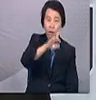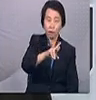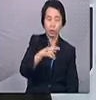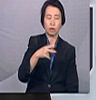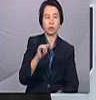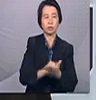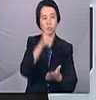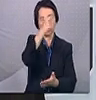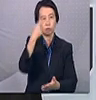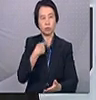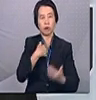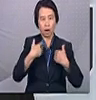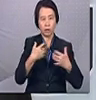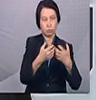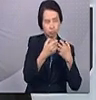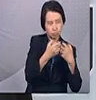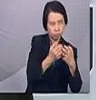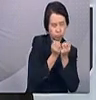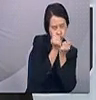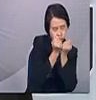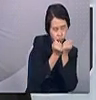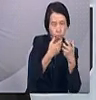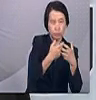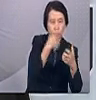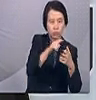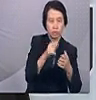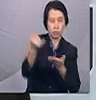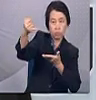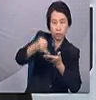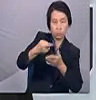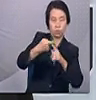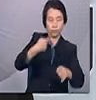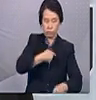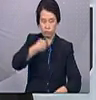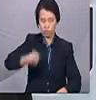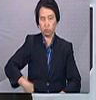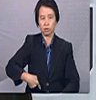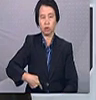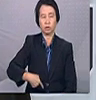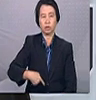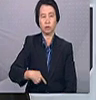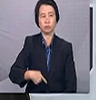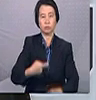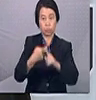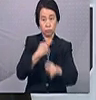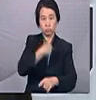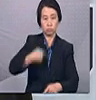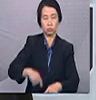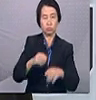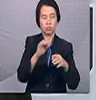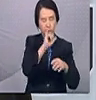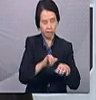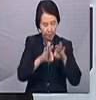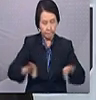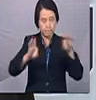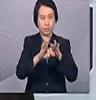have a machine, the device imported from China, from BGI. More importantly,